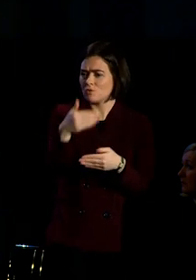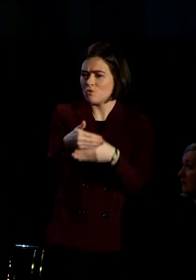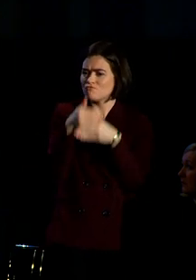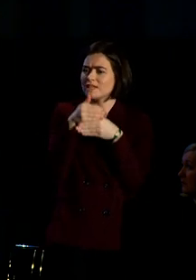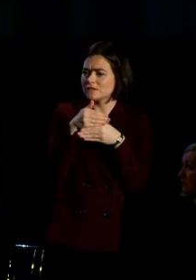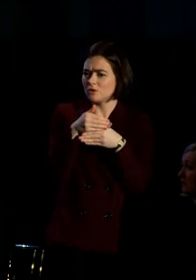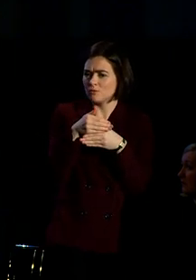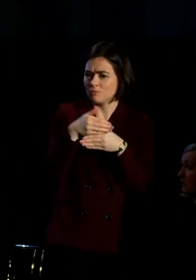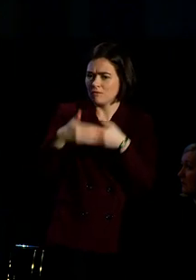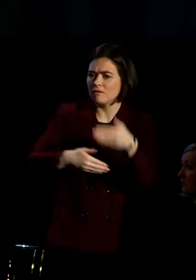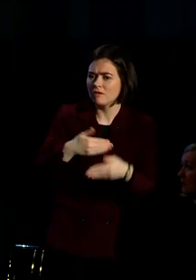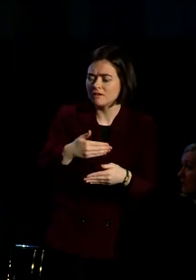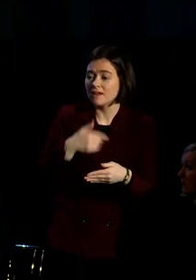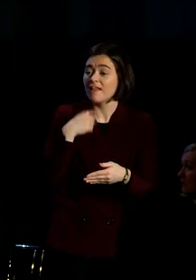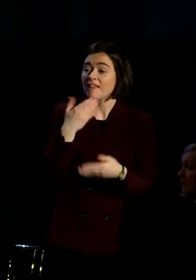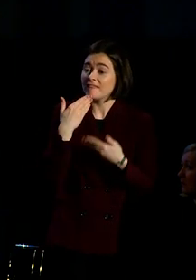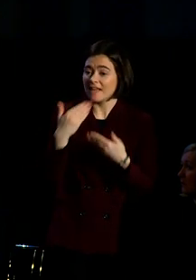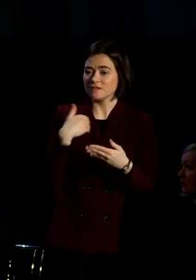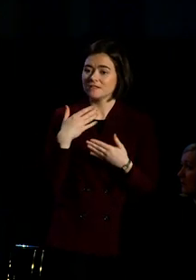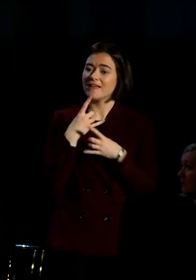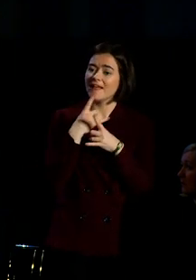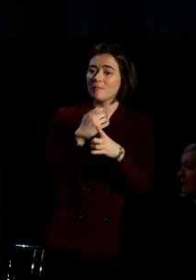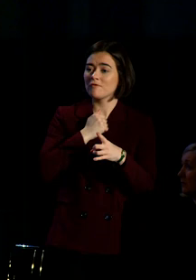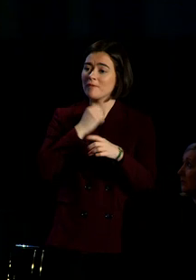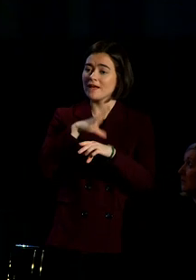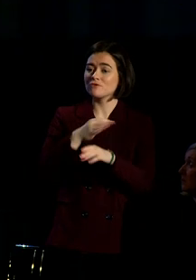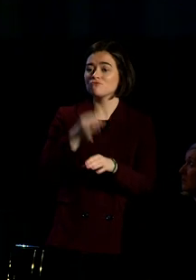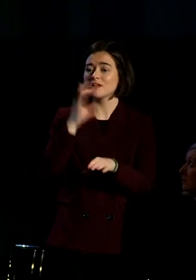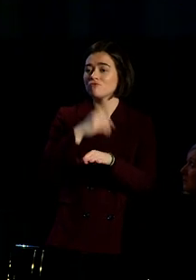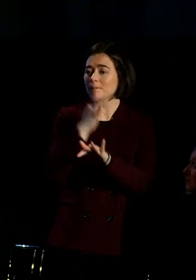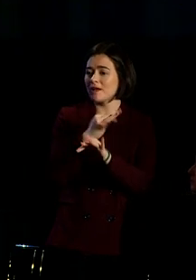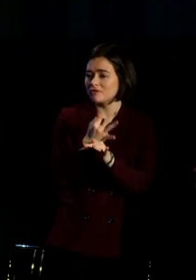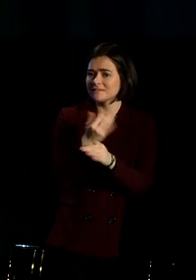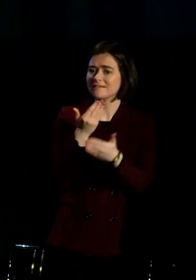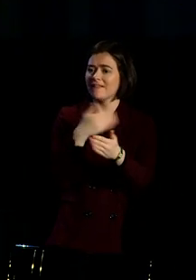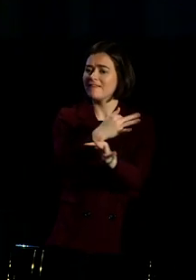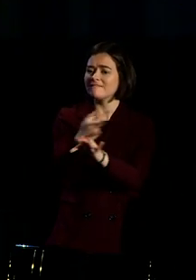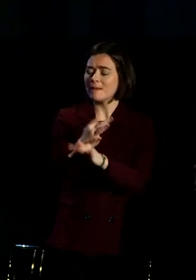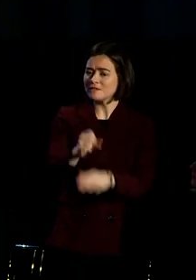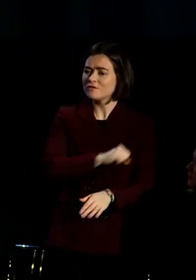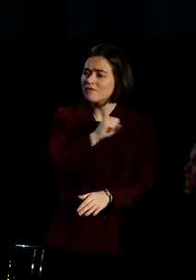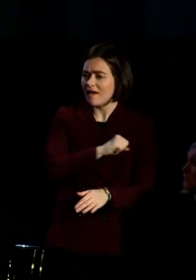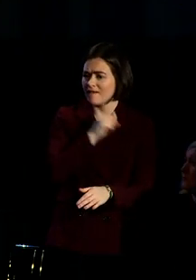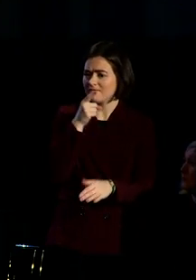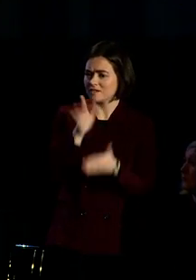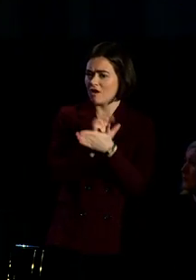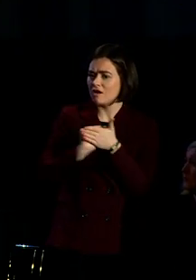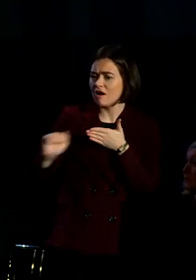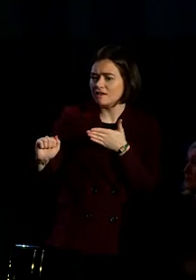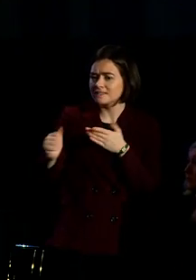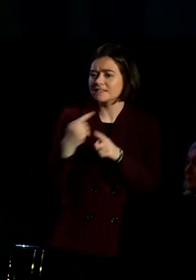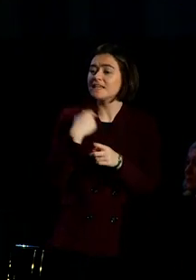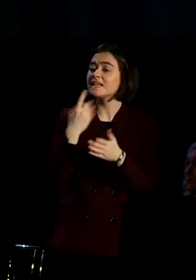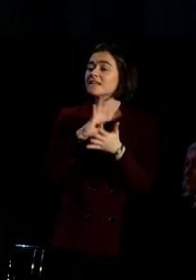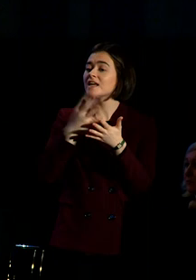the help of my great-grandparents, the Alchiler survived the Holocaust. In 1947, they emigrated